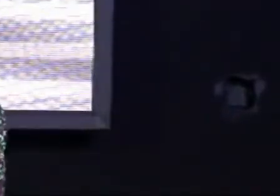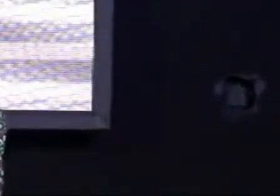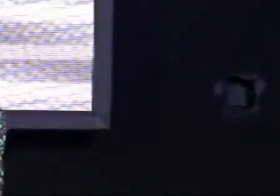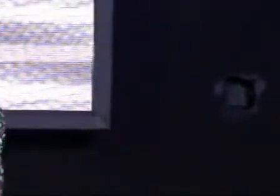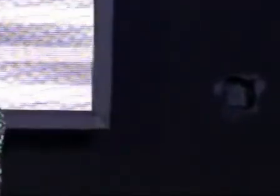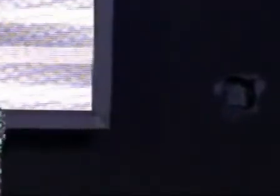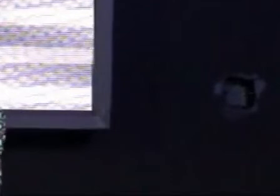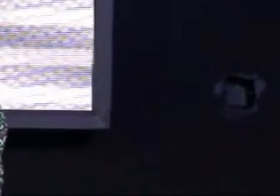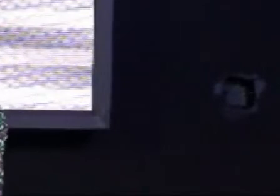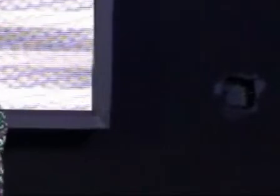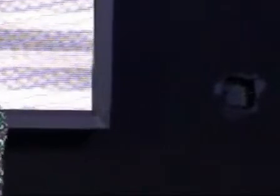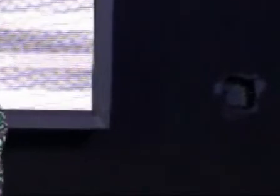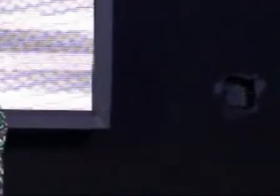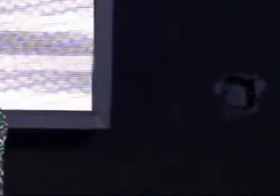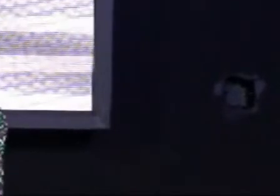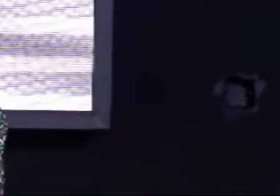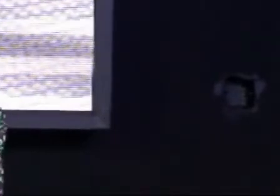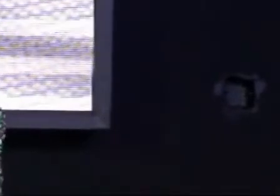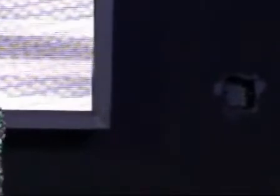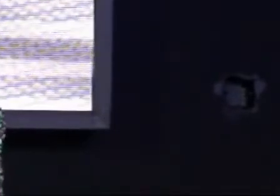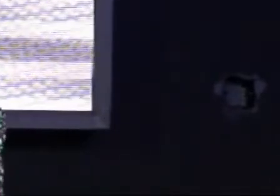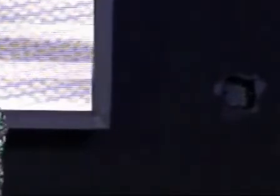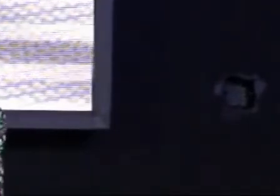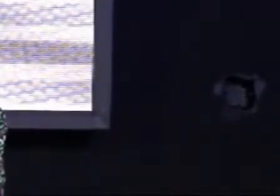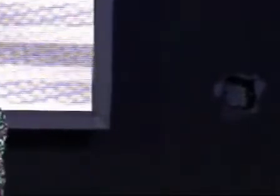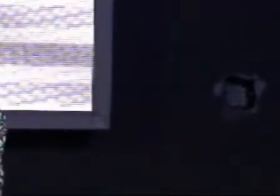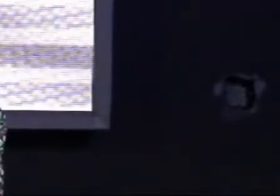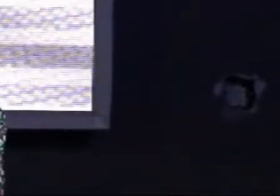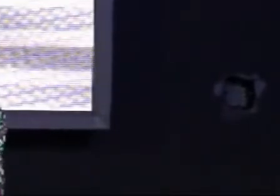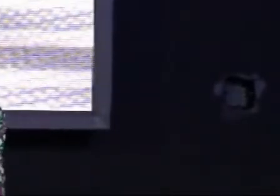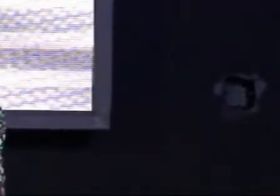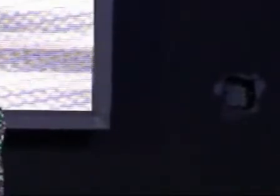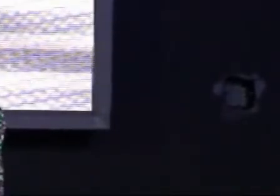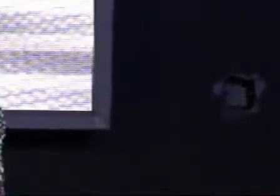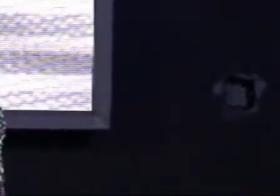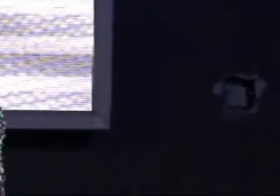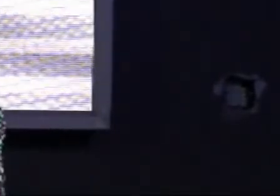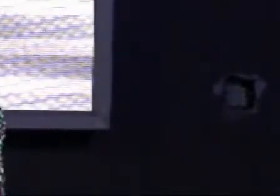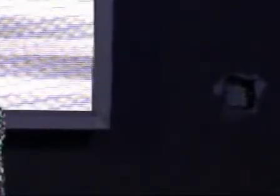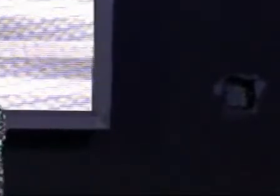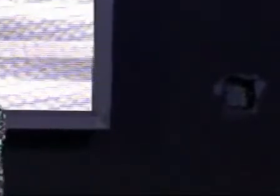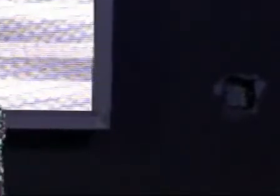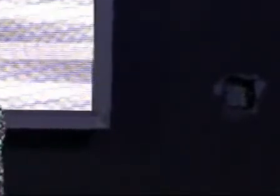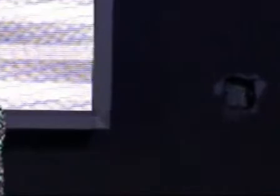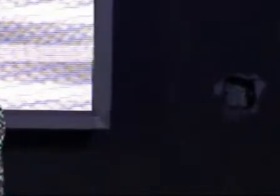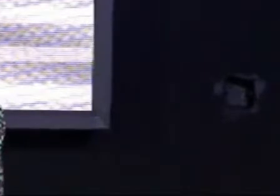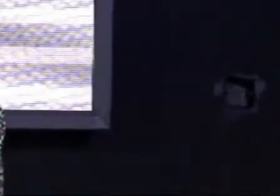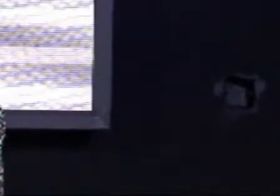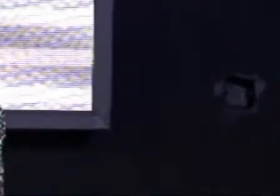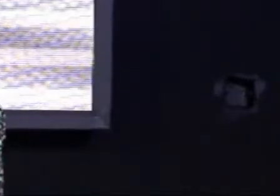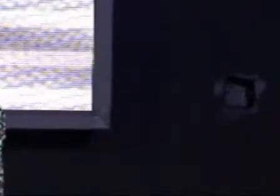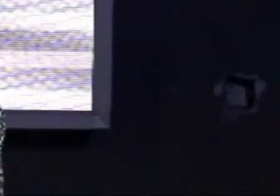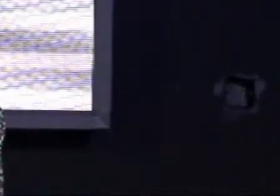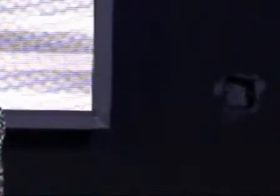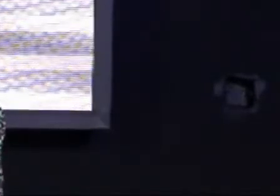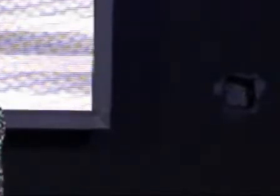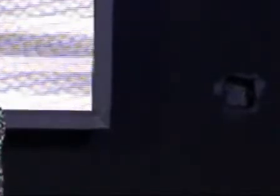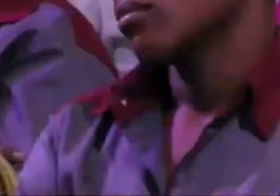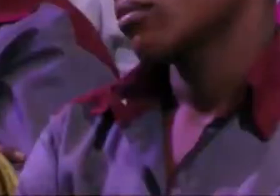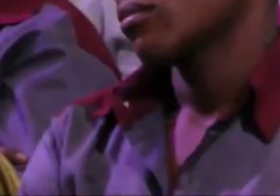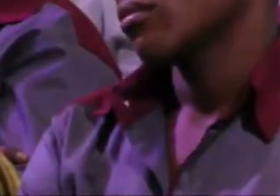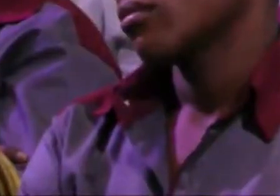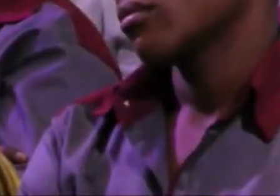because we truly were talented and gifted. So if I tell you 99% of my mates that I graduated with ended up in the